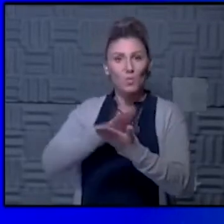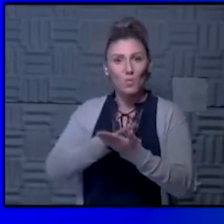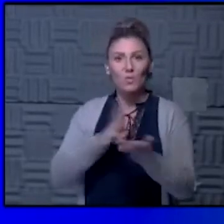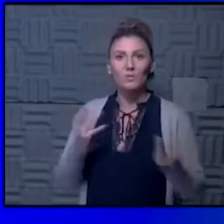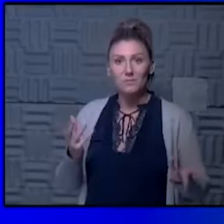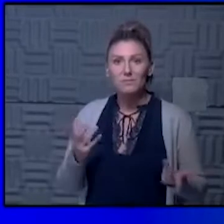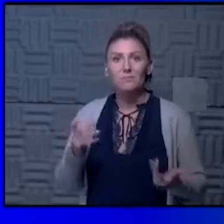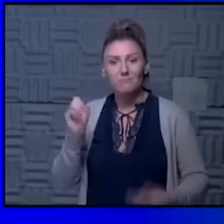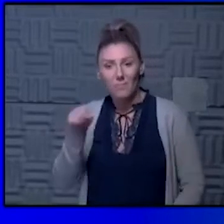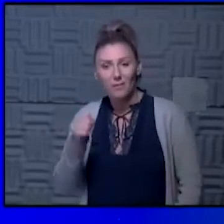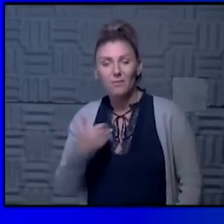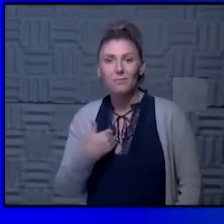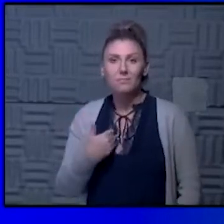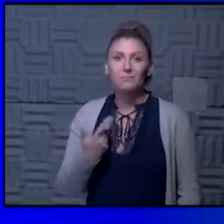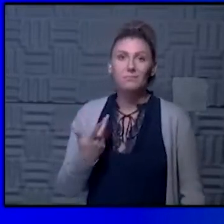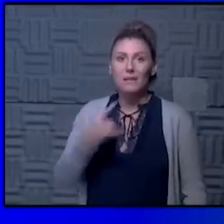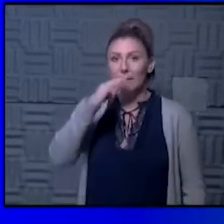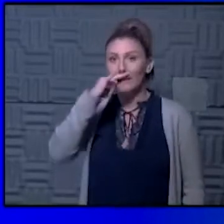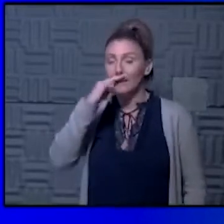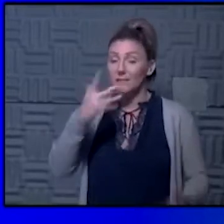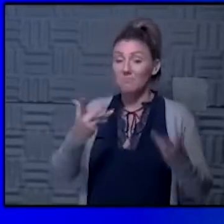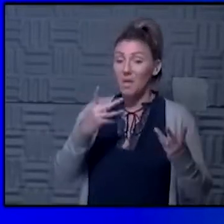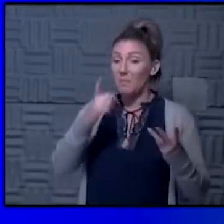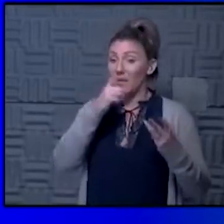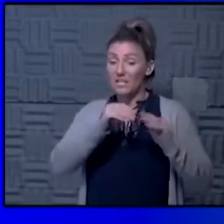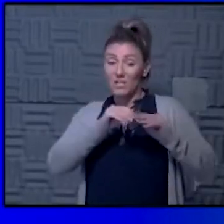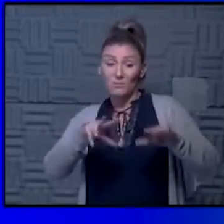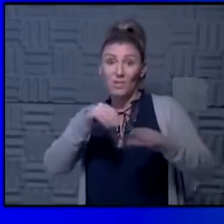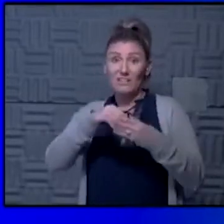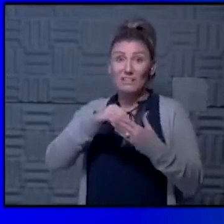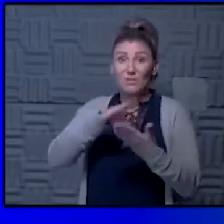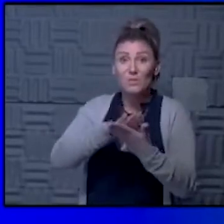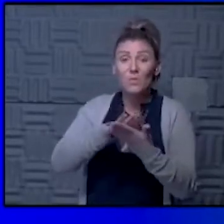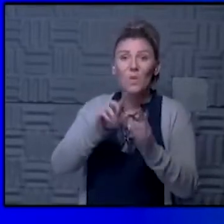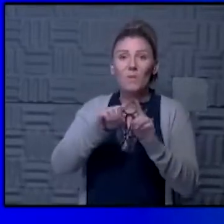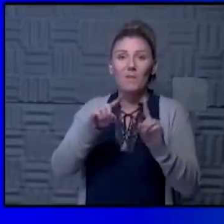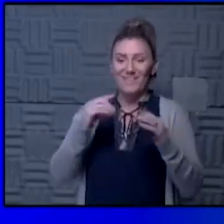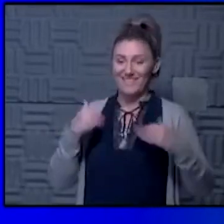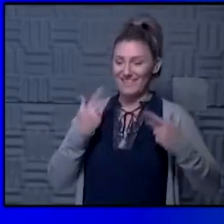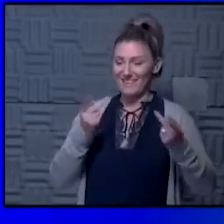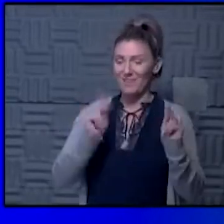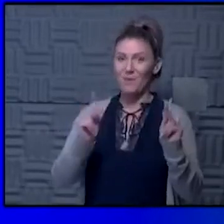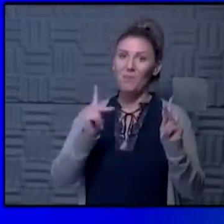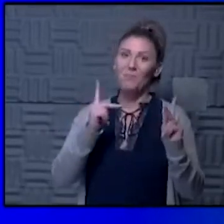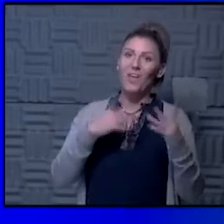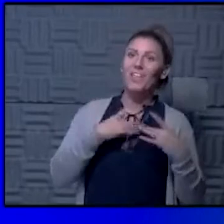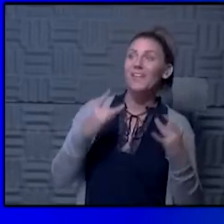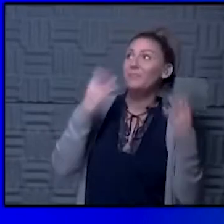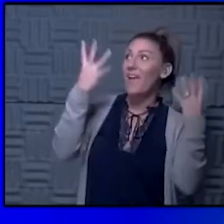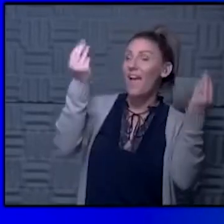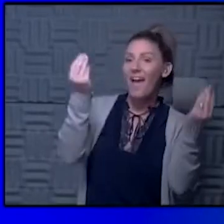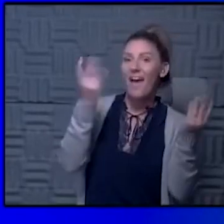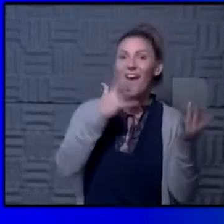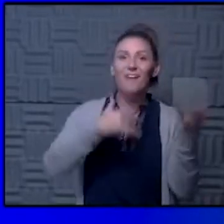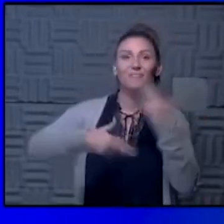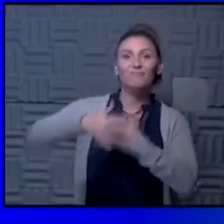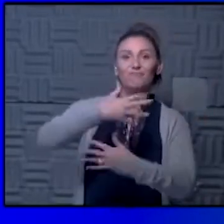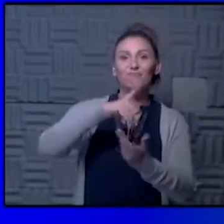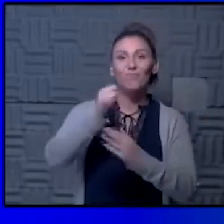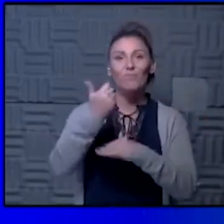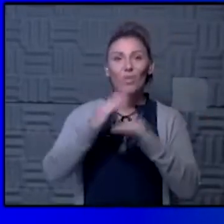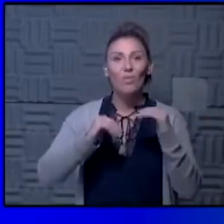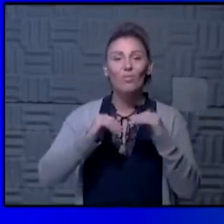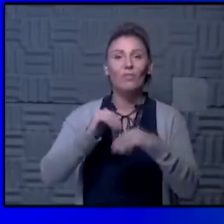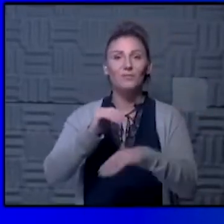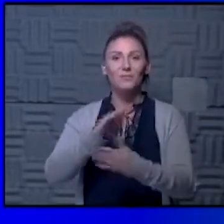that they may not be getting and spreading in the schools, but we know that young people like to get out and about and are together in places outside of the school